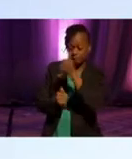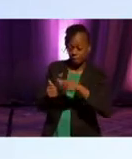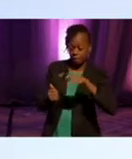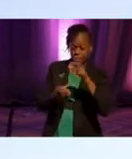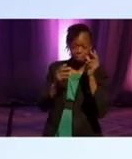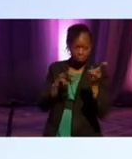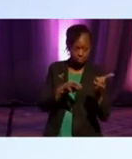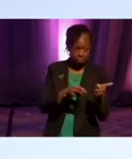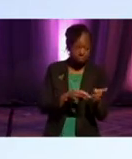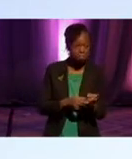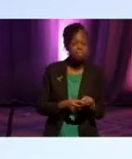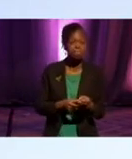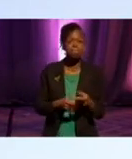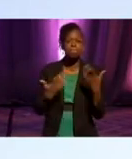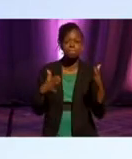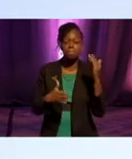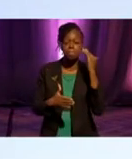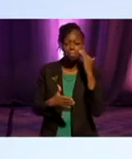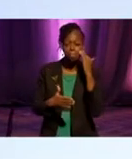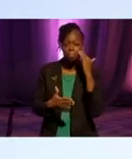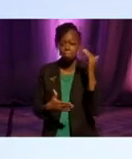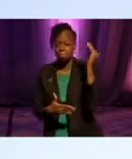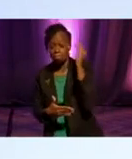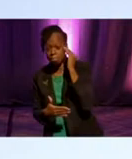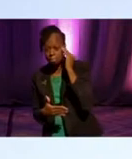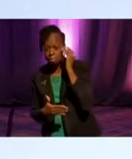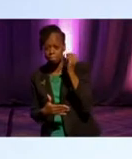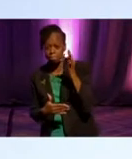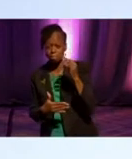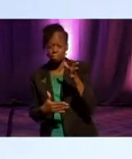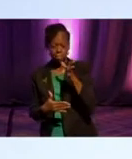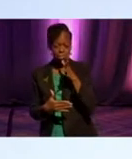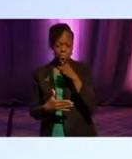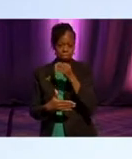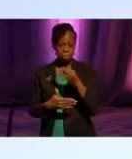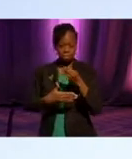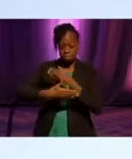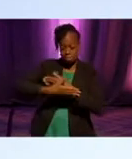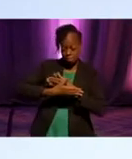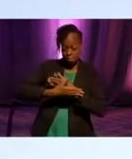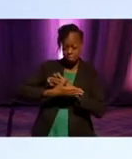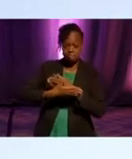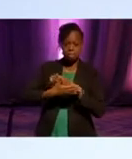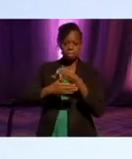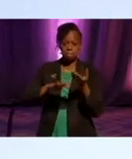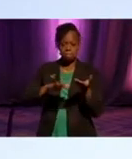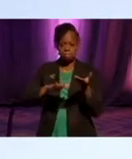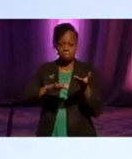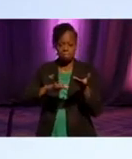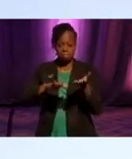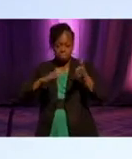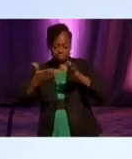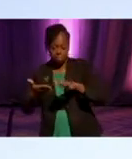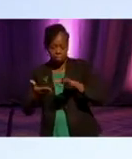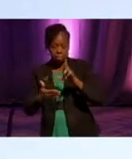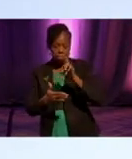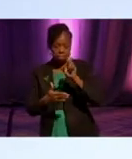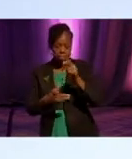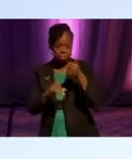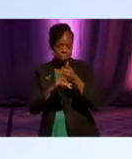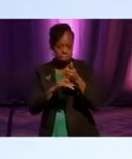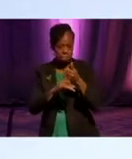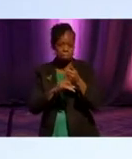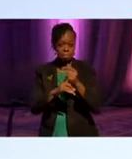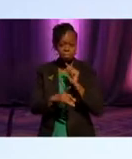quickly. While we know that the awareness of maternal and infant mortality rates is crucial, we also know that we